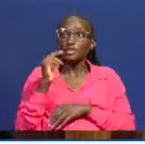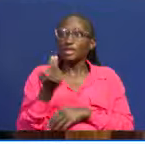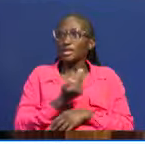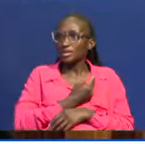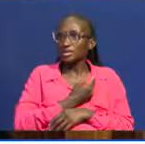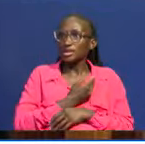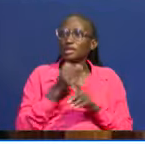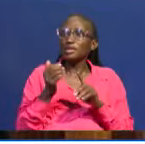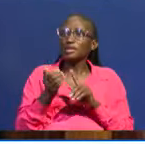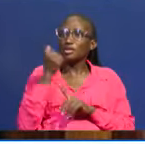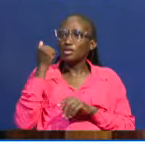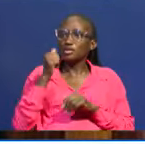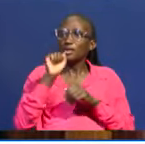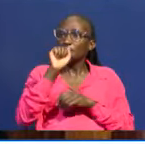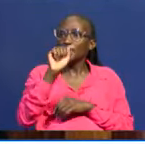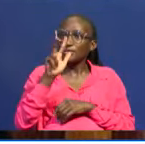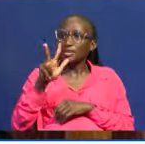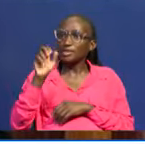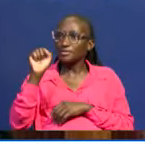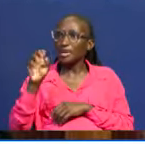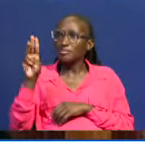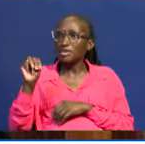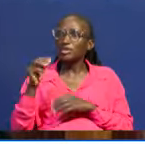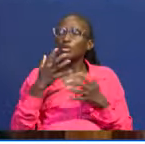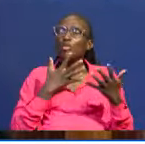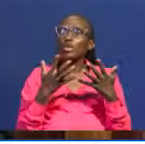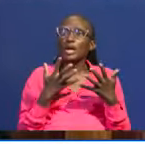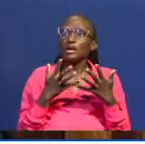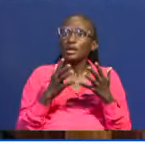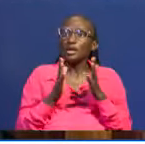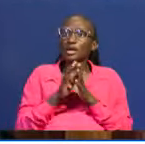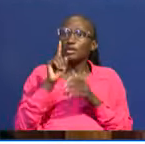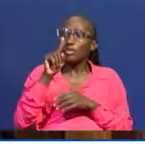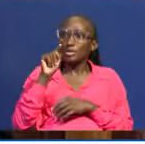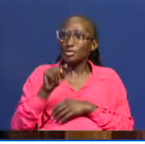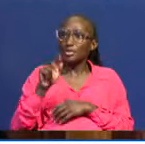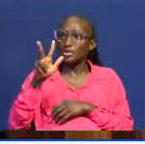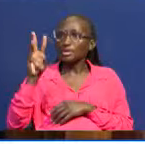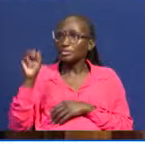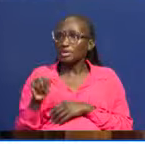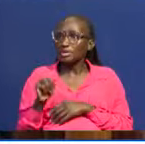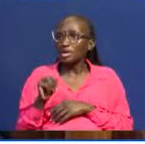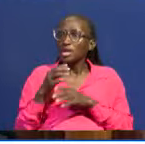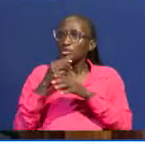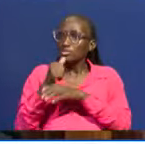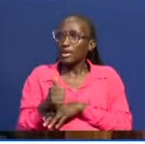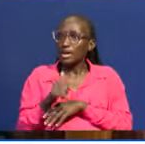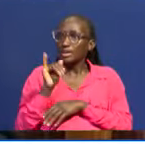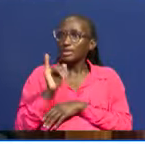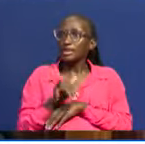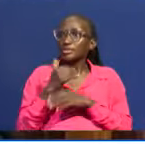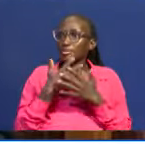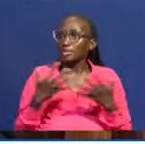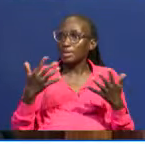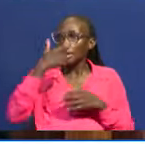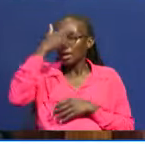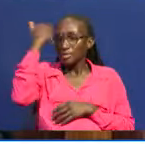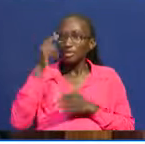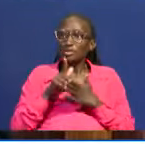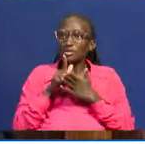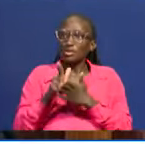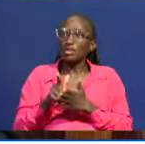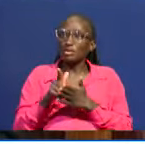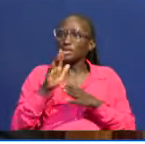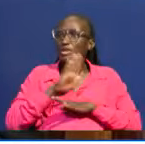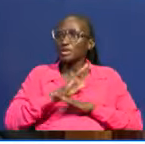us where he got the 535 million, where he got the 143 million to buy those properties, because the loan is